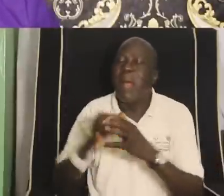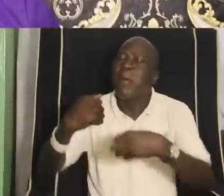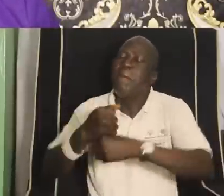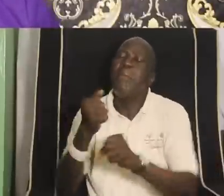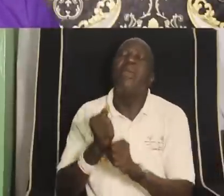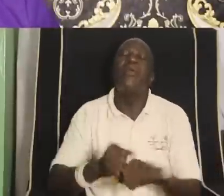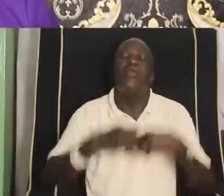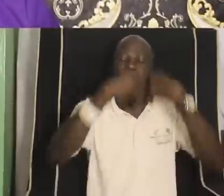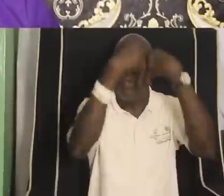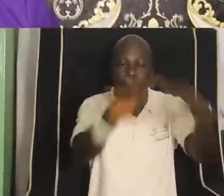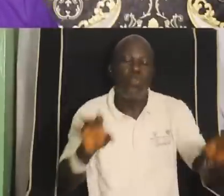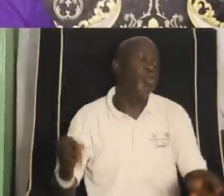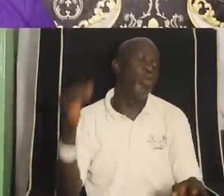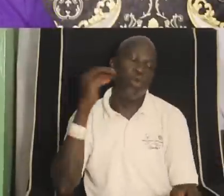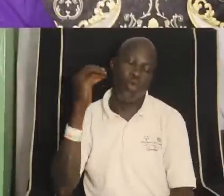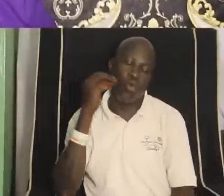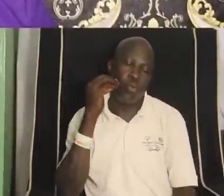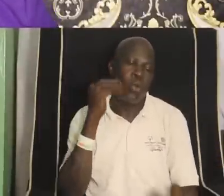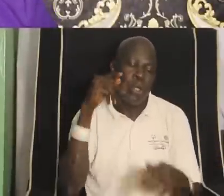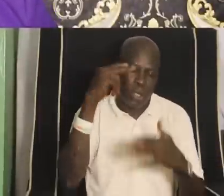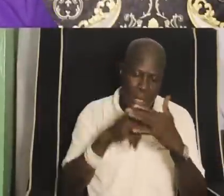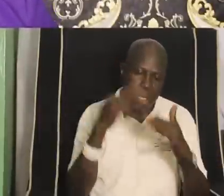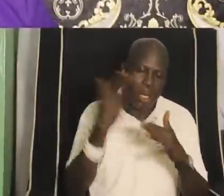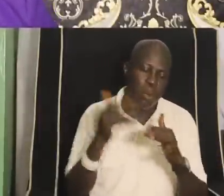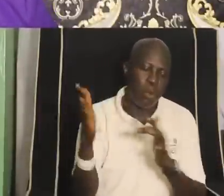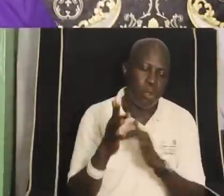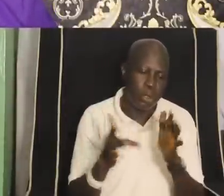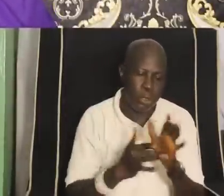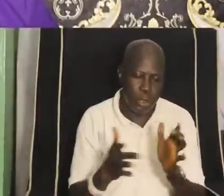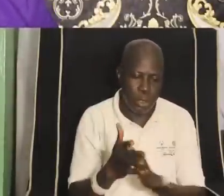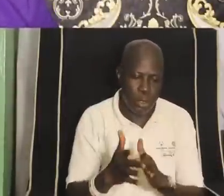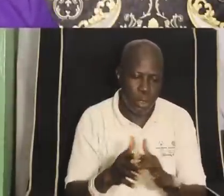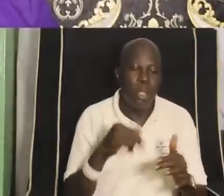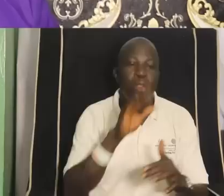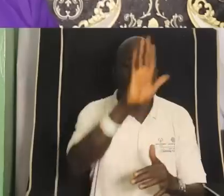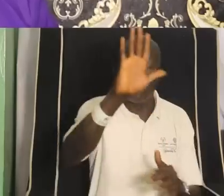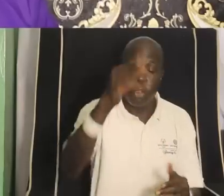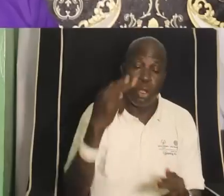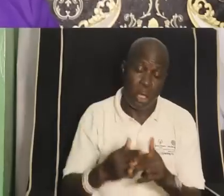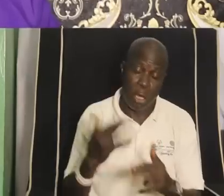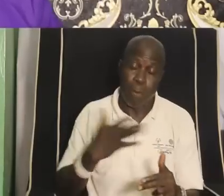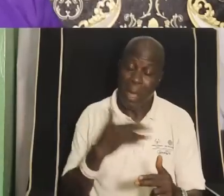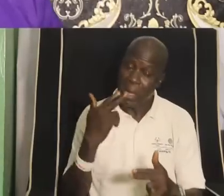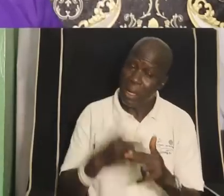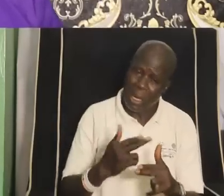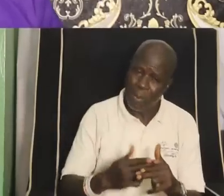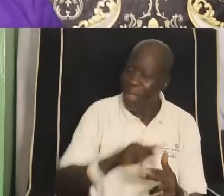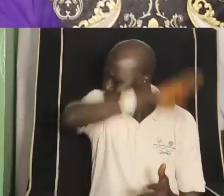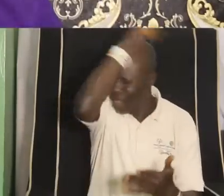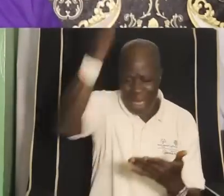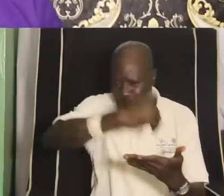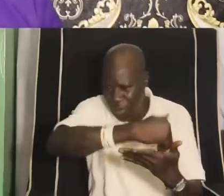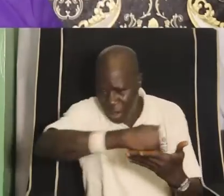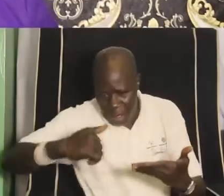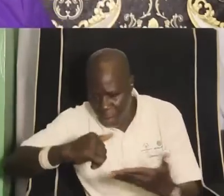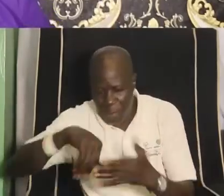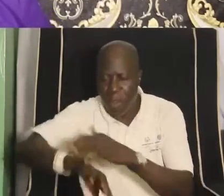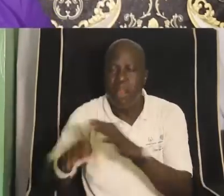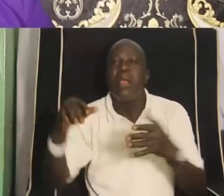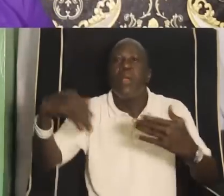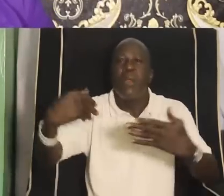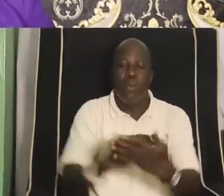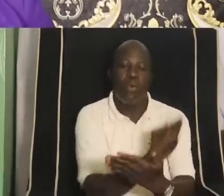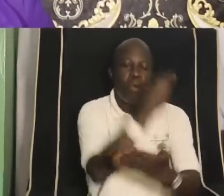whatsoever that can make you to be so. Jesus. In the name of Jesus. Your name and my name. I will not be removed from the book of the